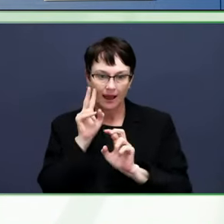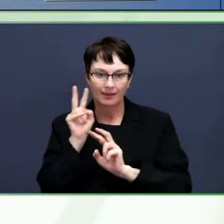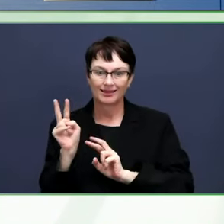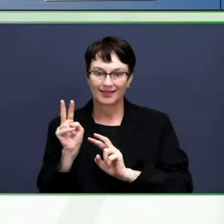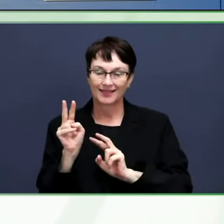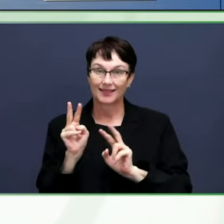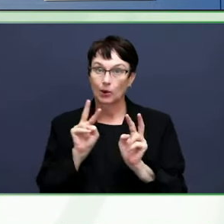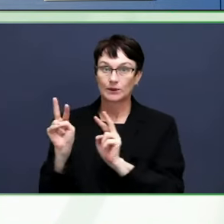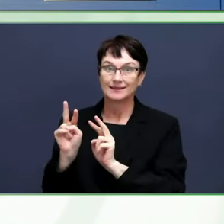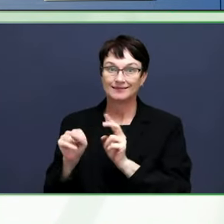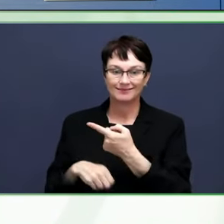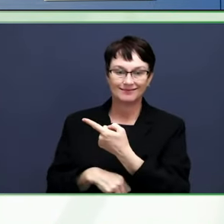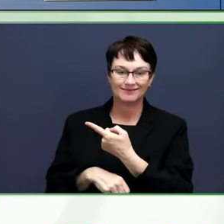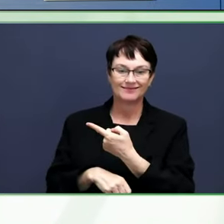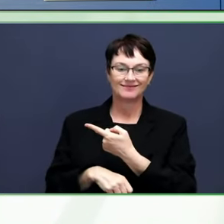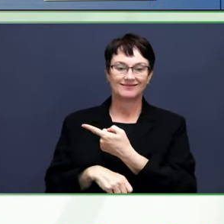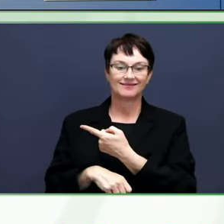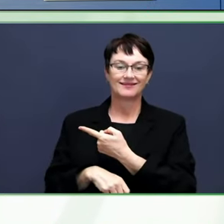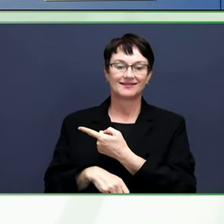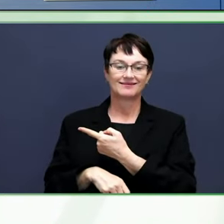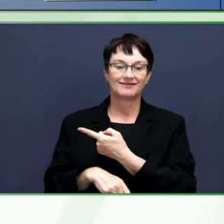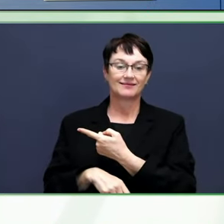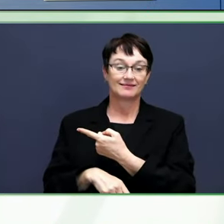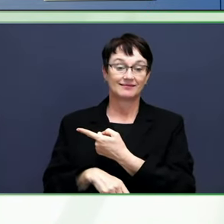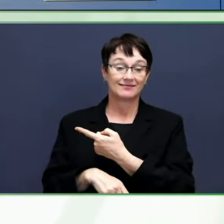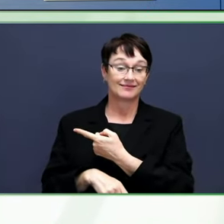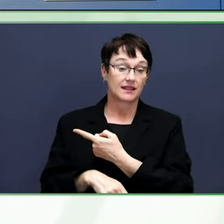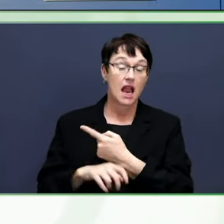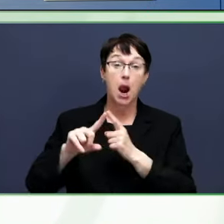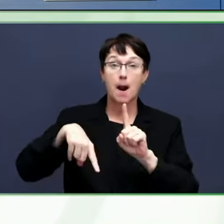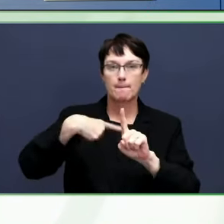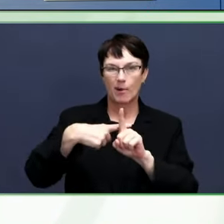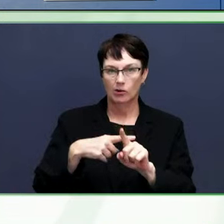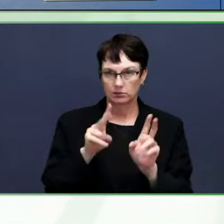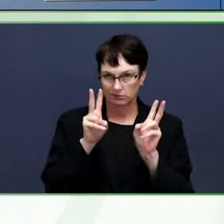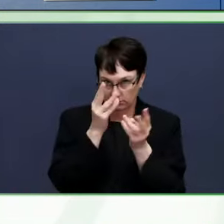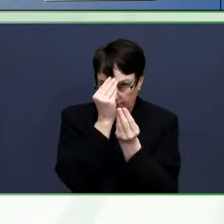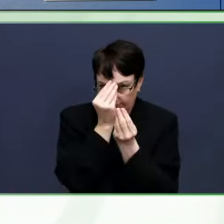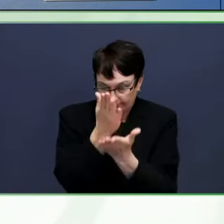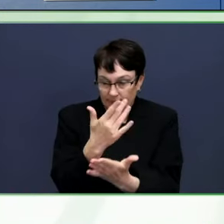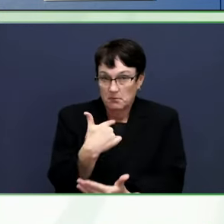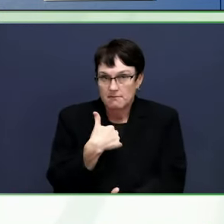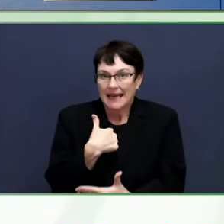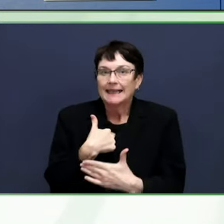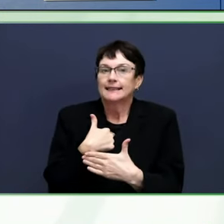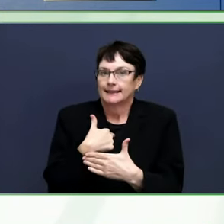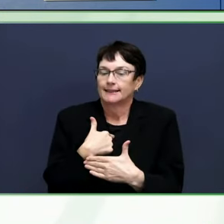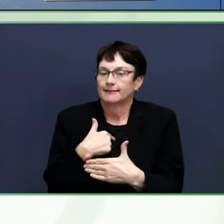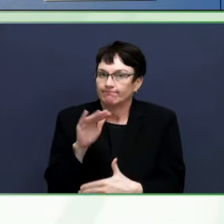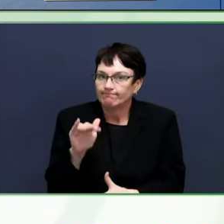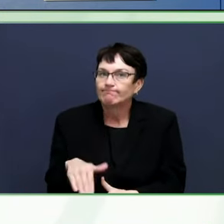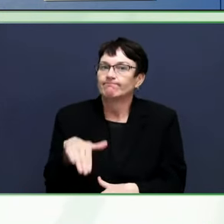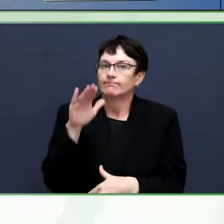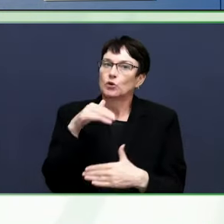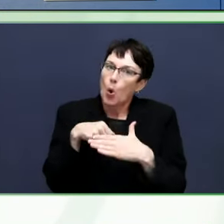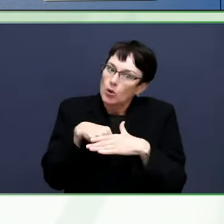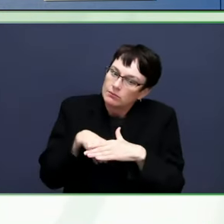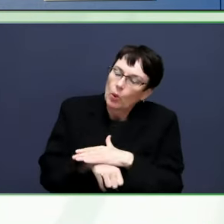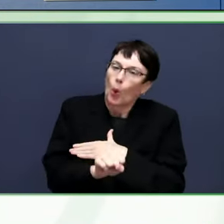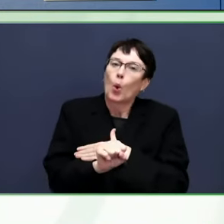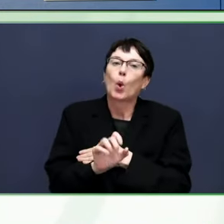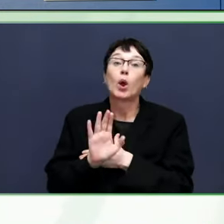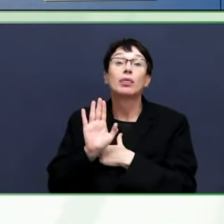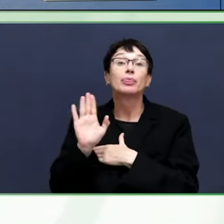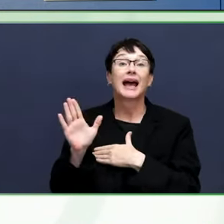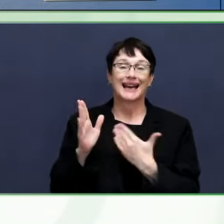that. I'm also by coincidence Austrian, by the way. Okay, so I will start with giving you a short